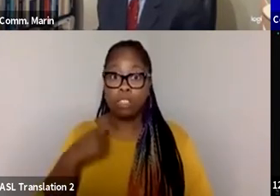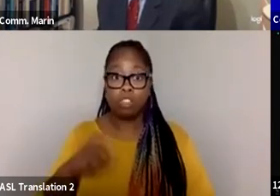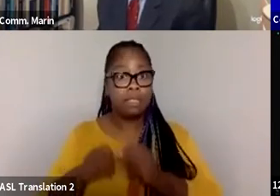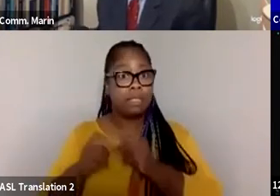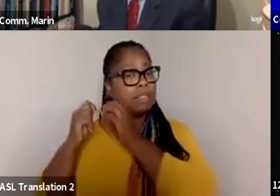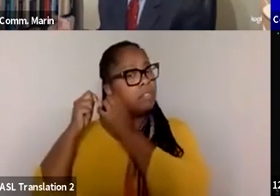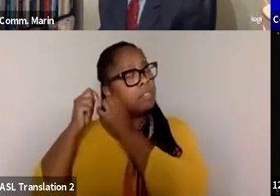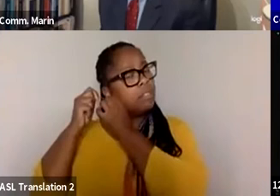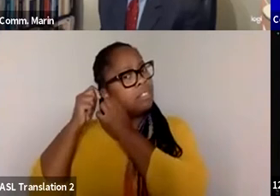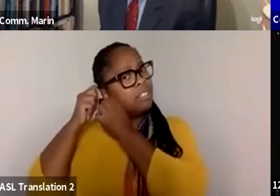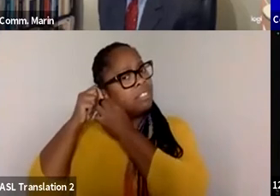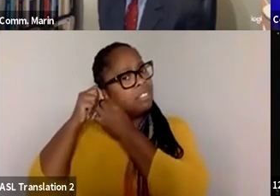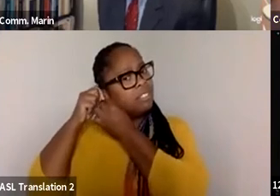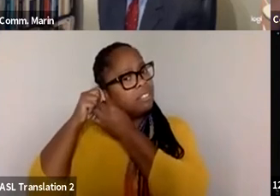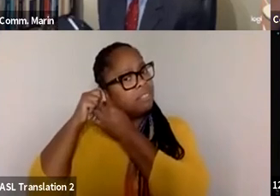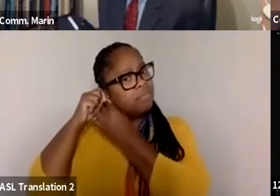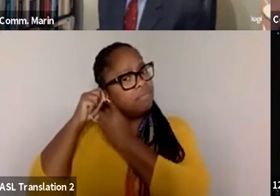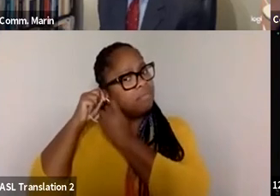for Mr. Duffin?